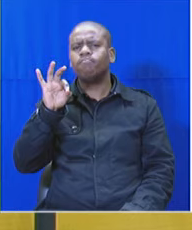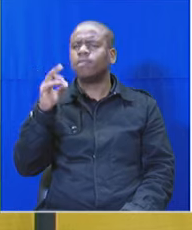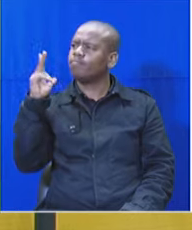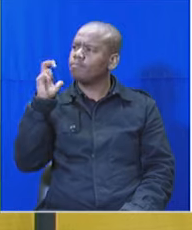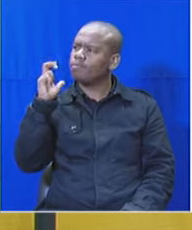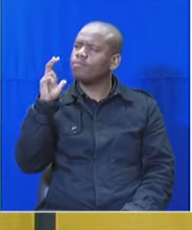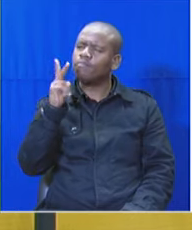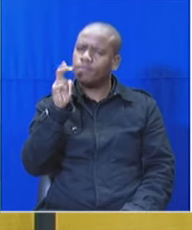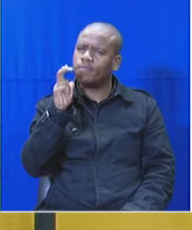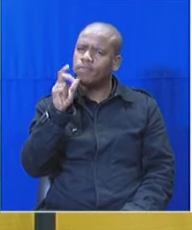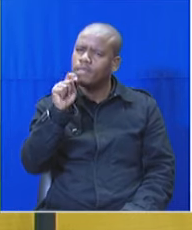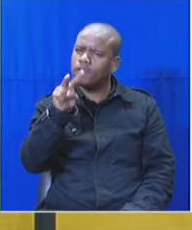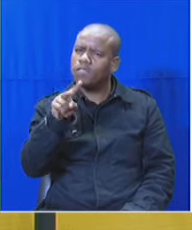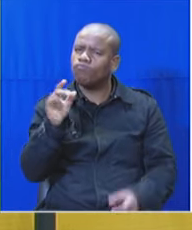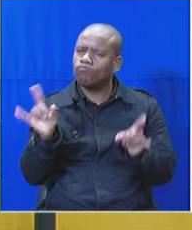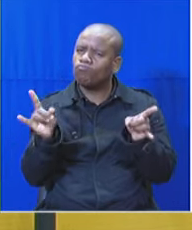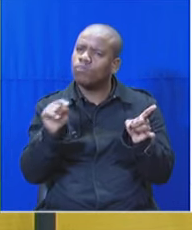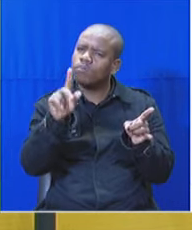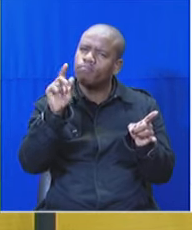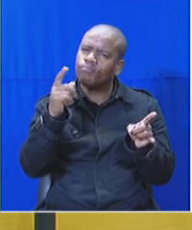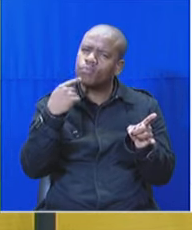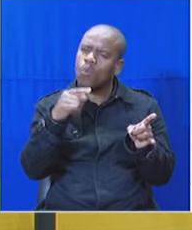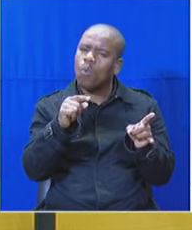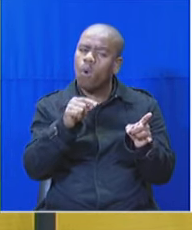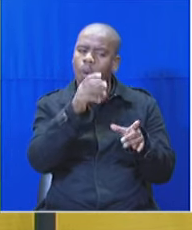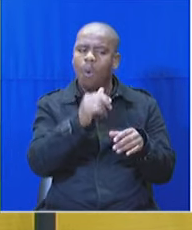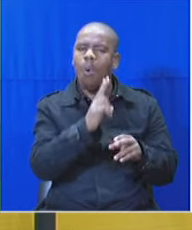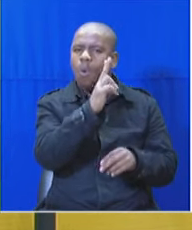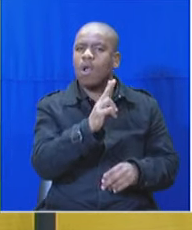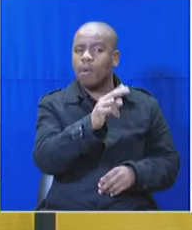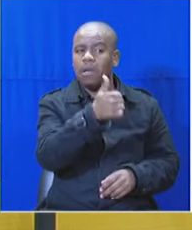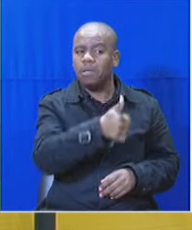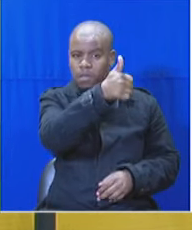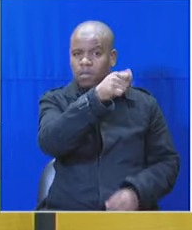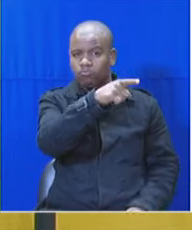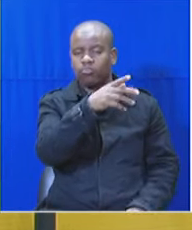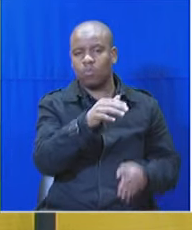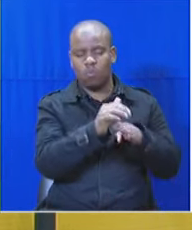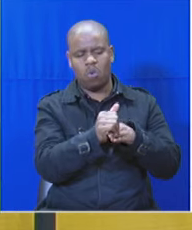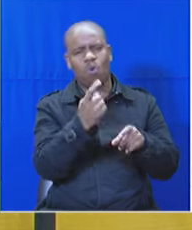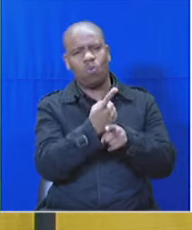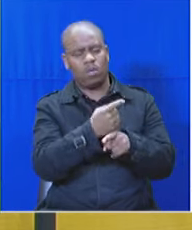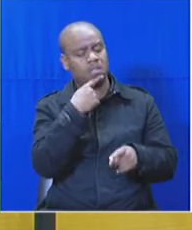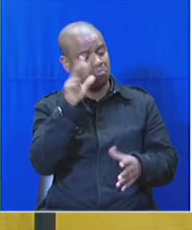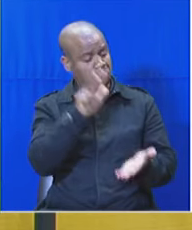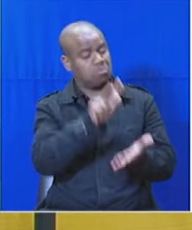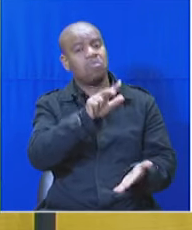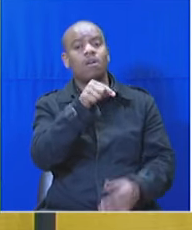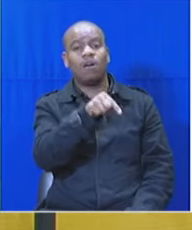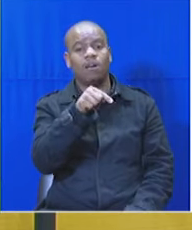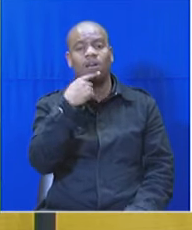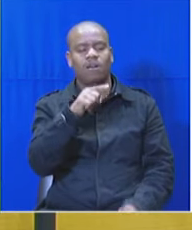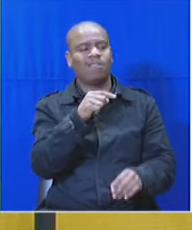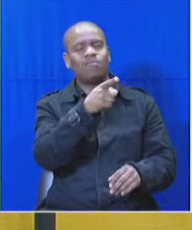the 4th of May. The honorable leader of the opposition, who previously pledged his loyalty to the NDP,